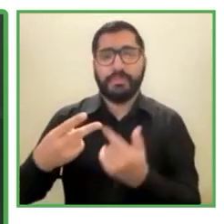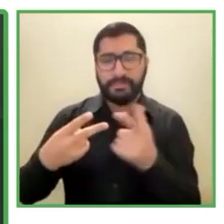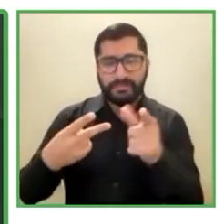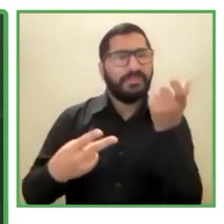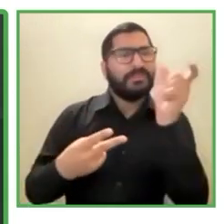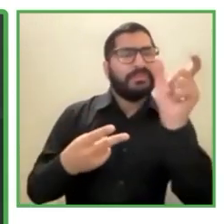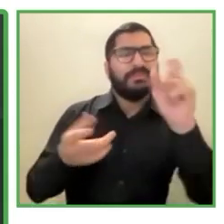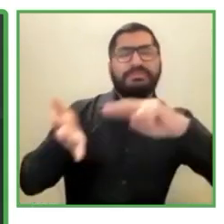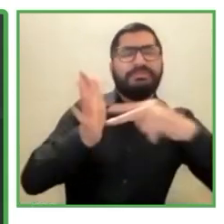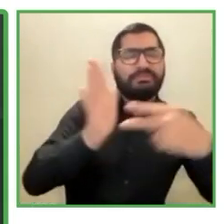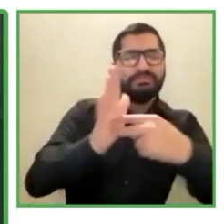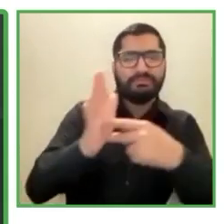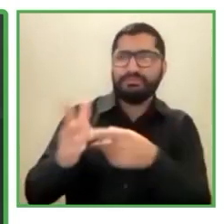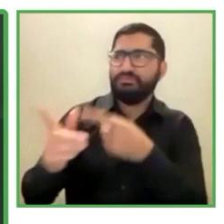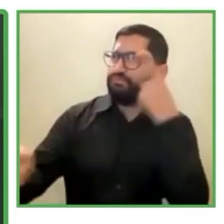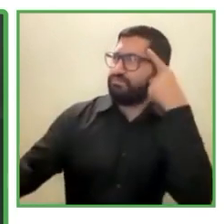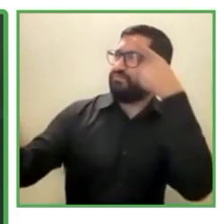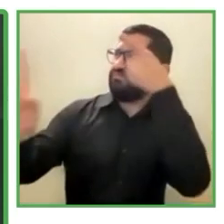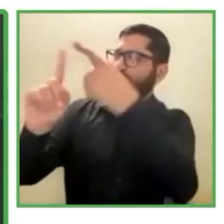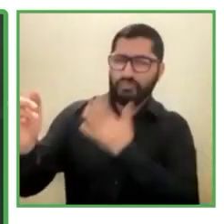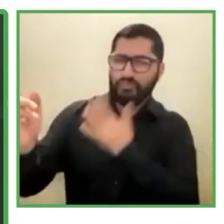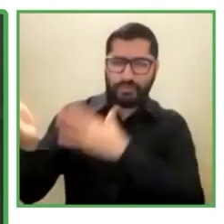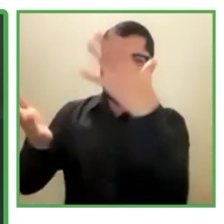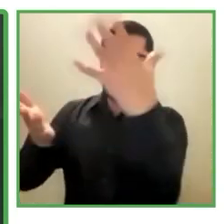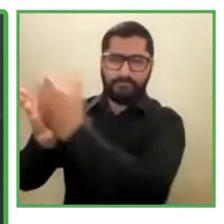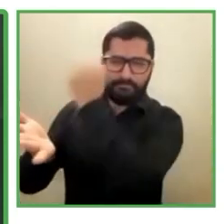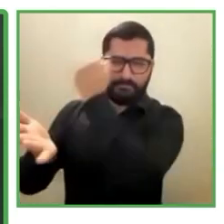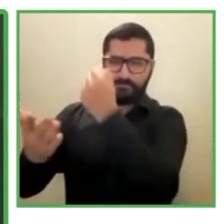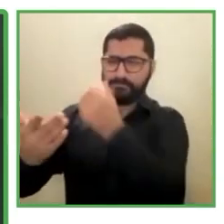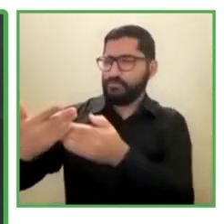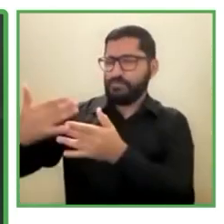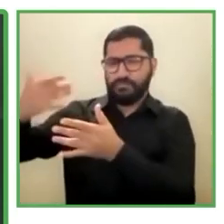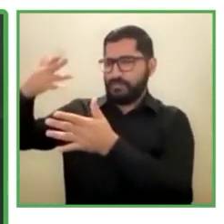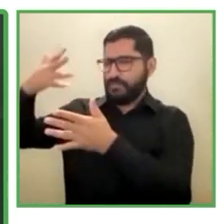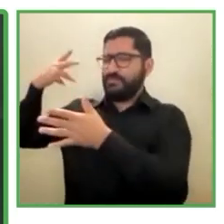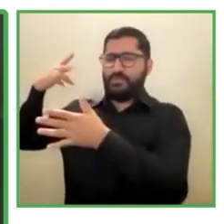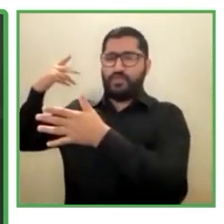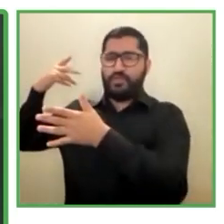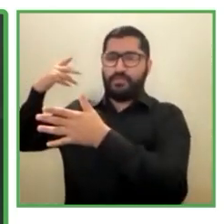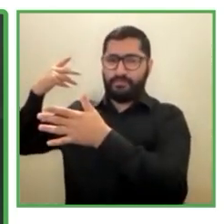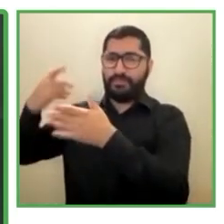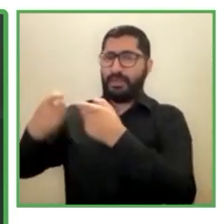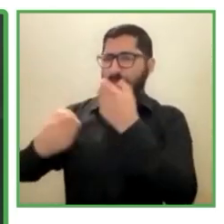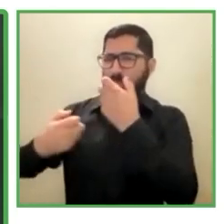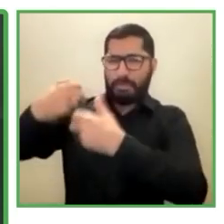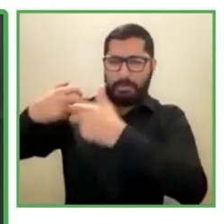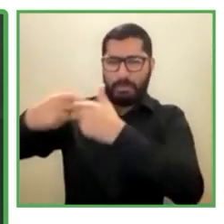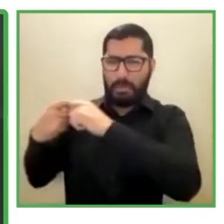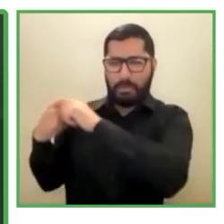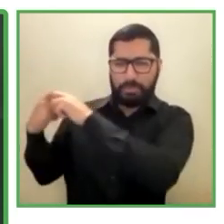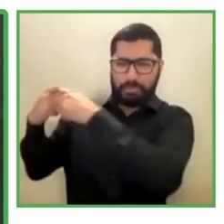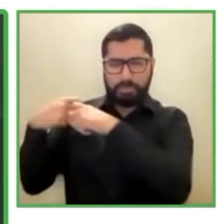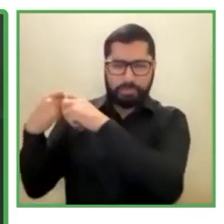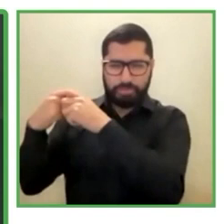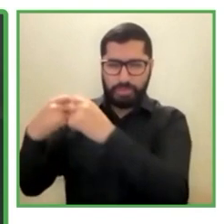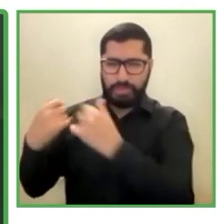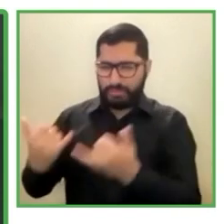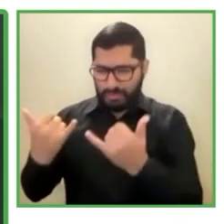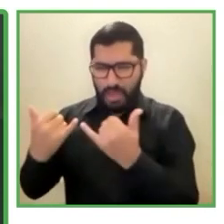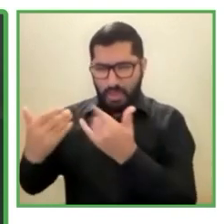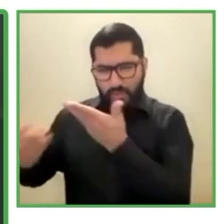about the future of labor. In the last years, we have discussed intensely about these dimensions. And